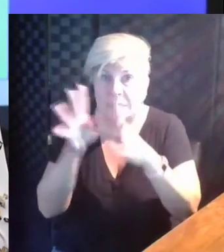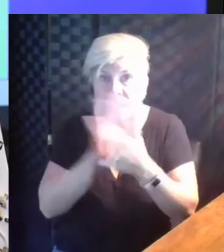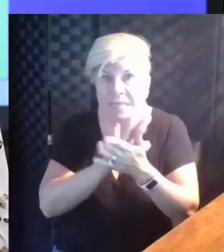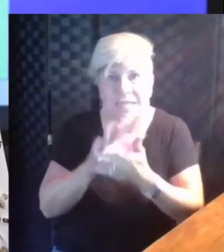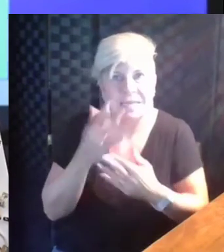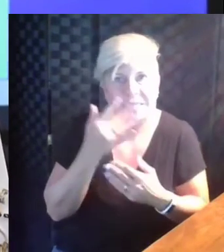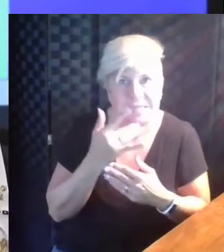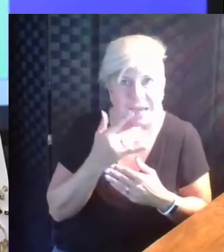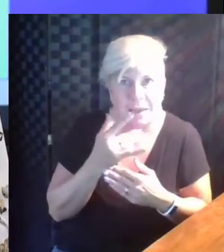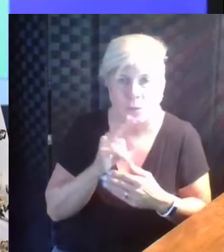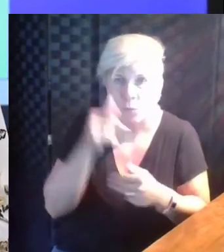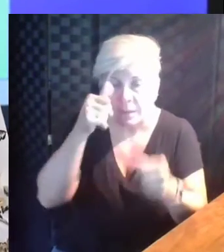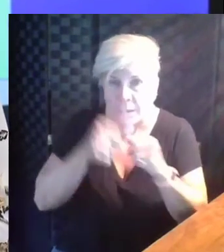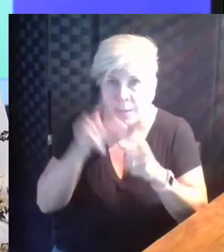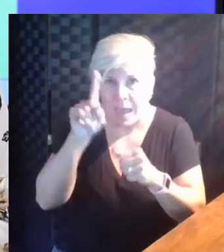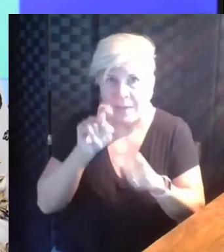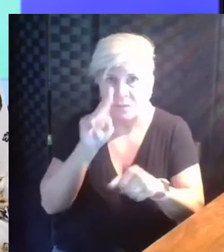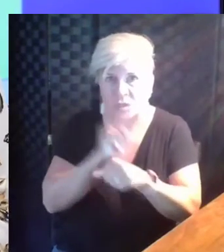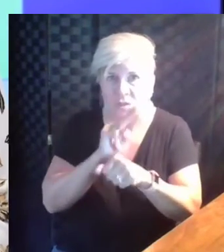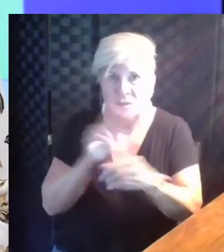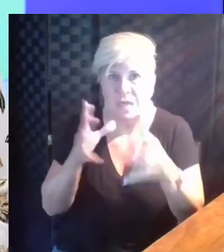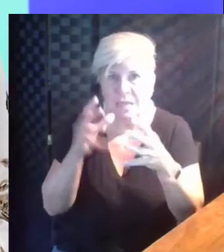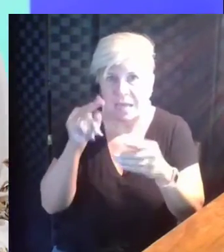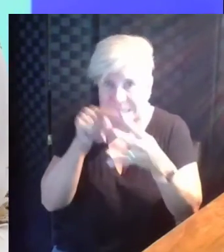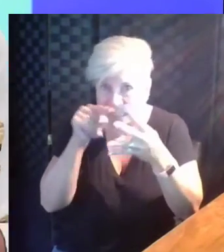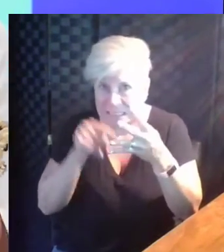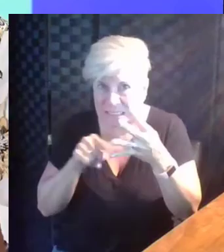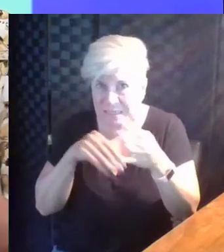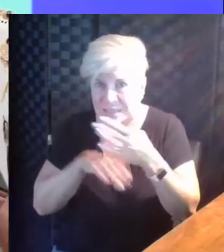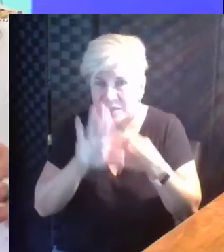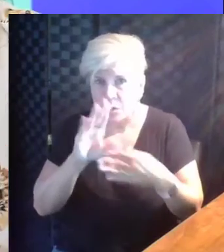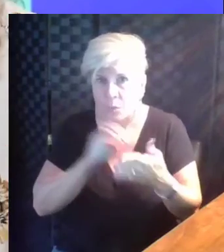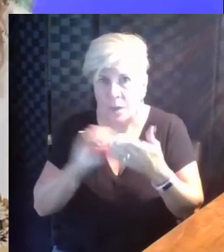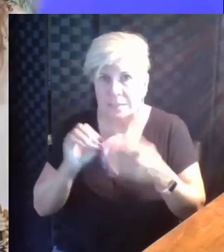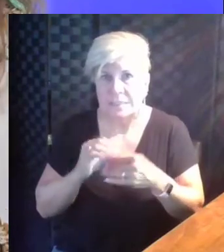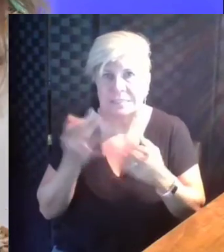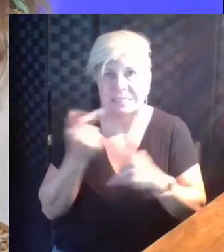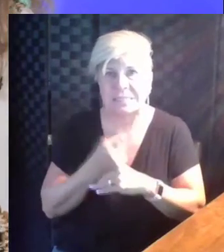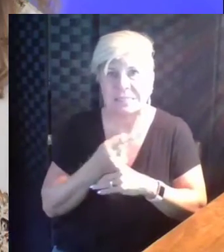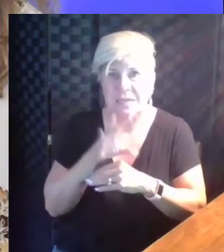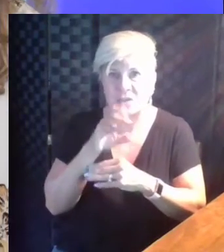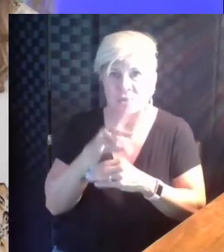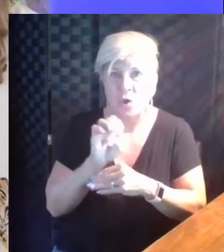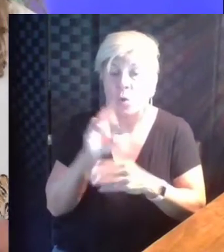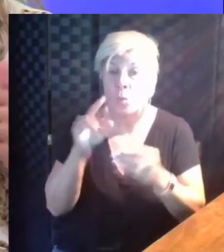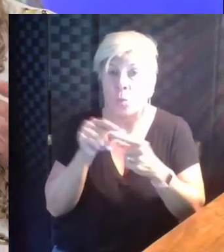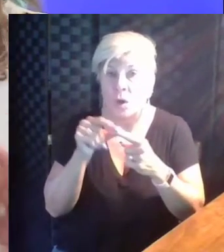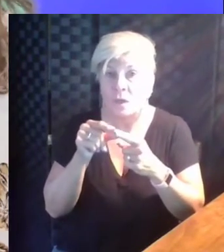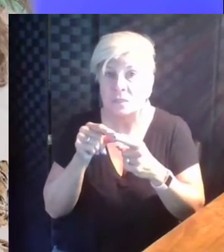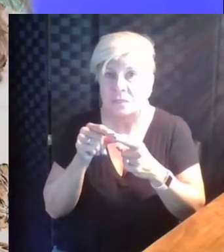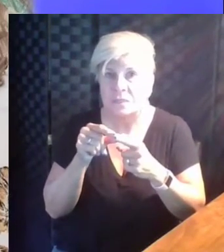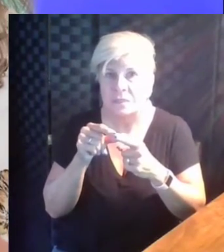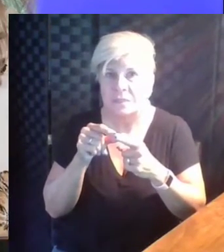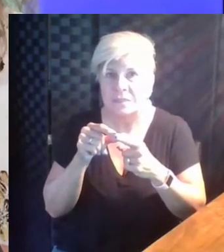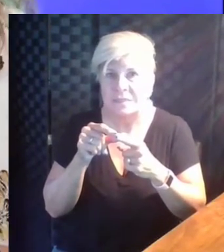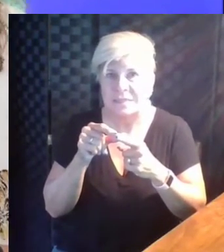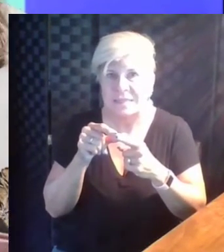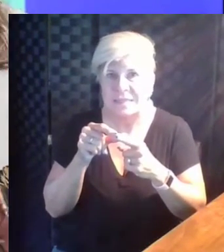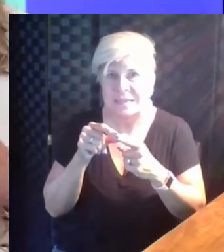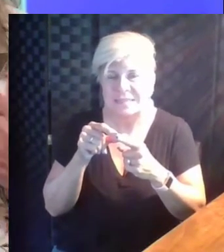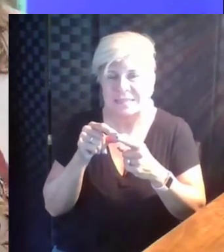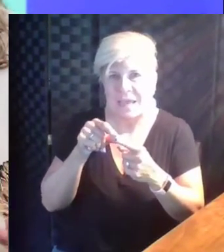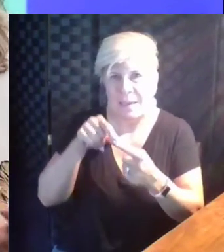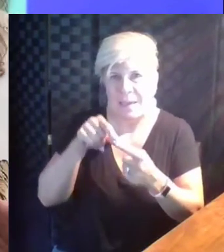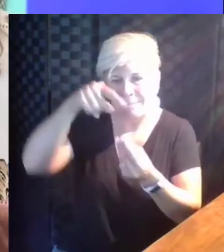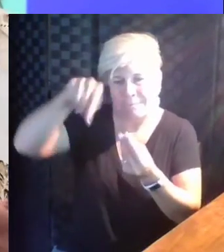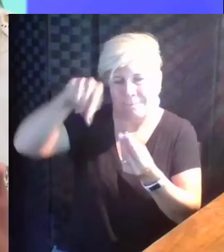nice and colorful, but remember you have to use lots of details in your writing. Today's code word is pineapple because it is one